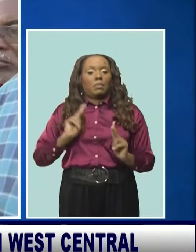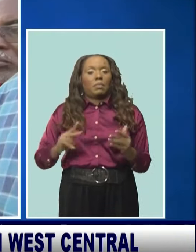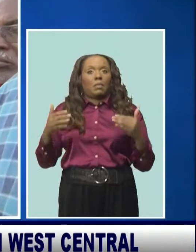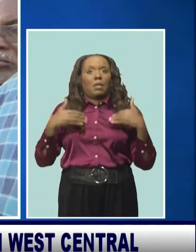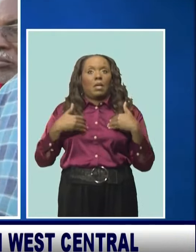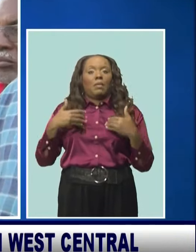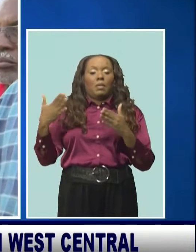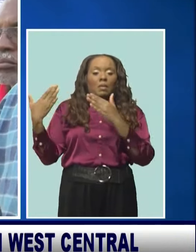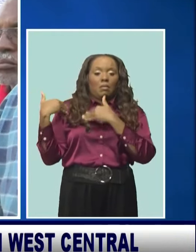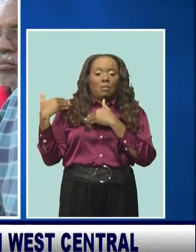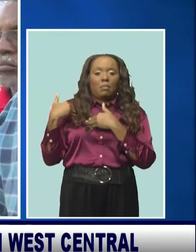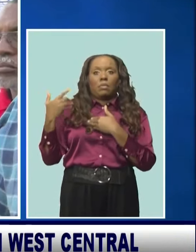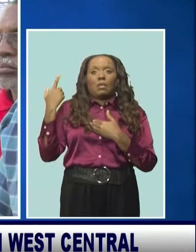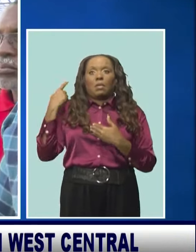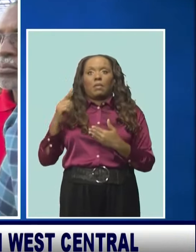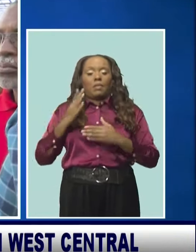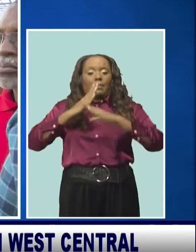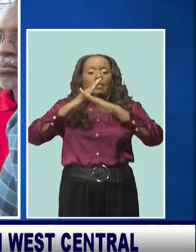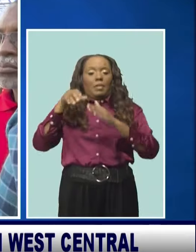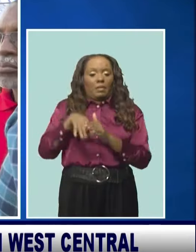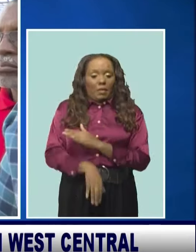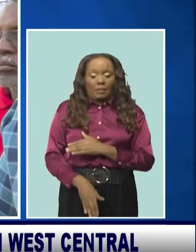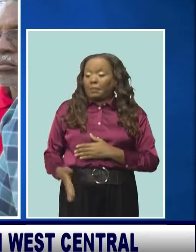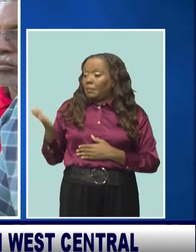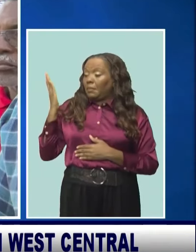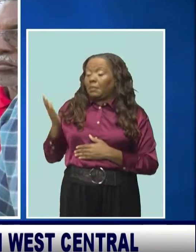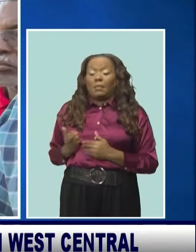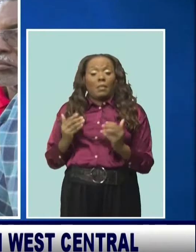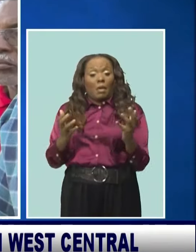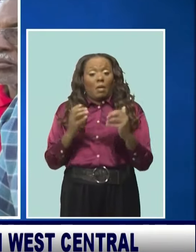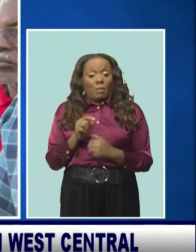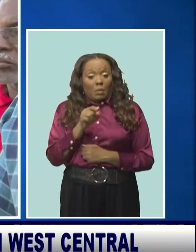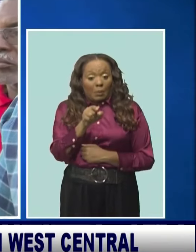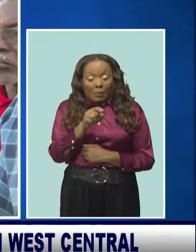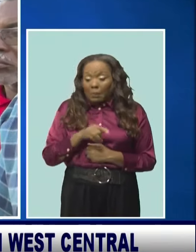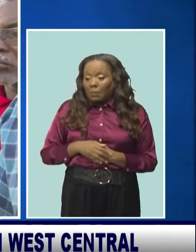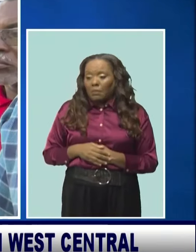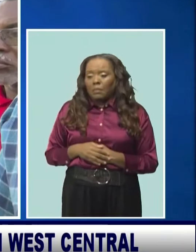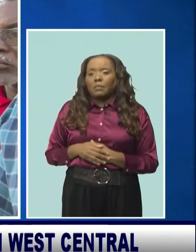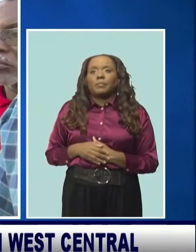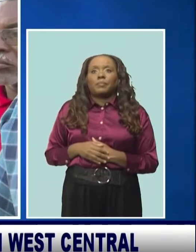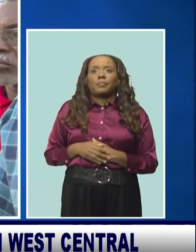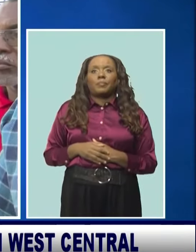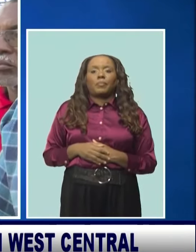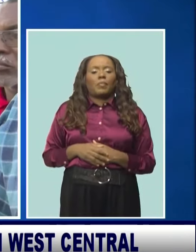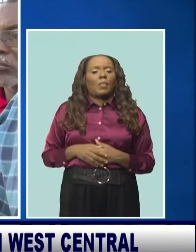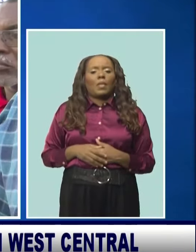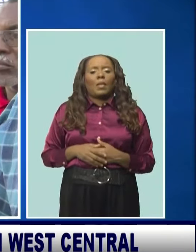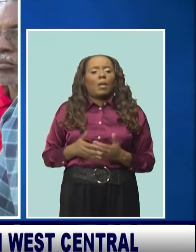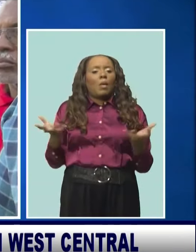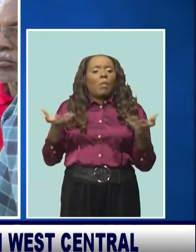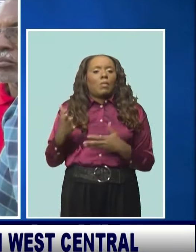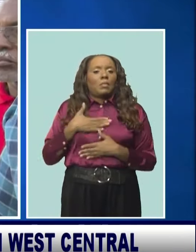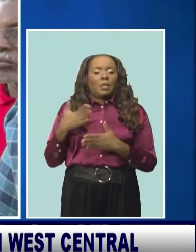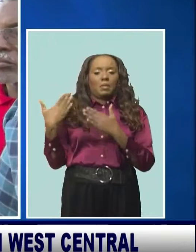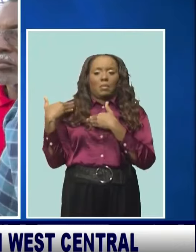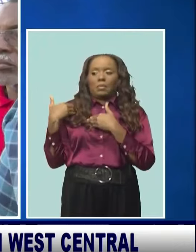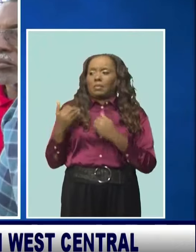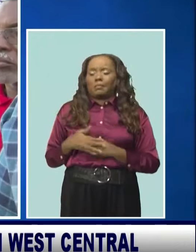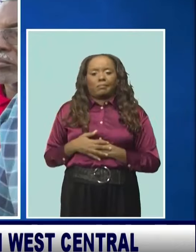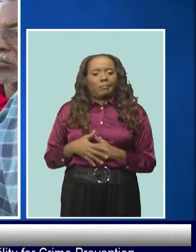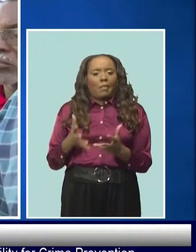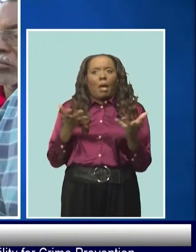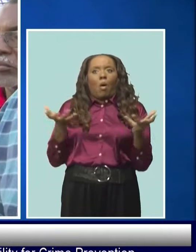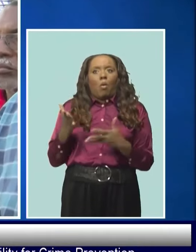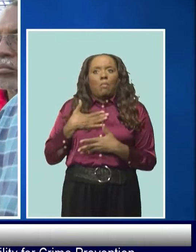the fight against crime. I am calling on Barbadians to ask where was I and what role I can play. Like the minister said, there are